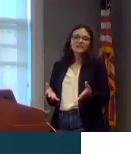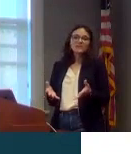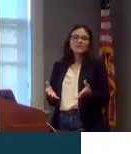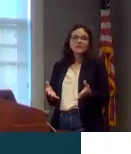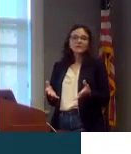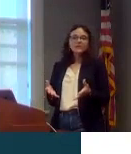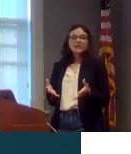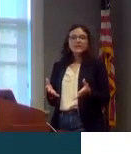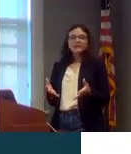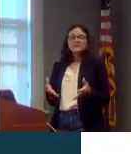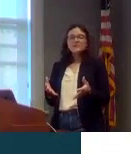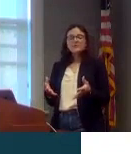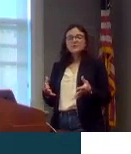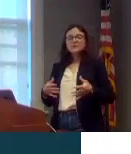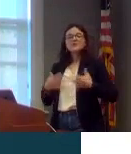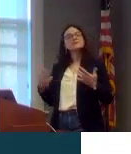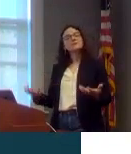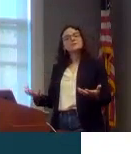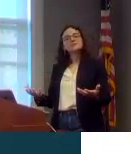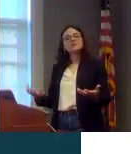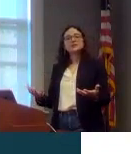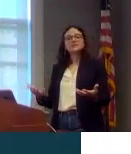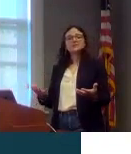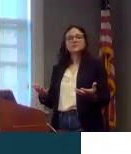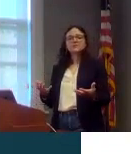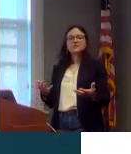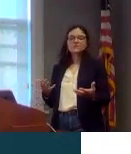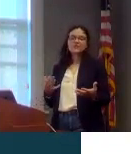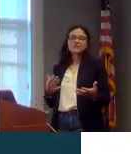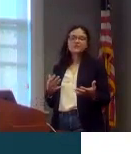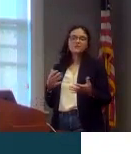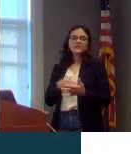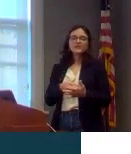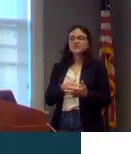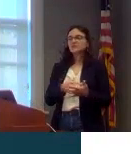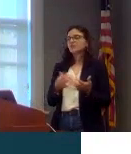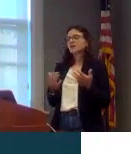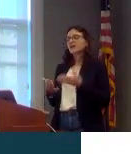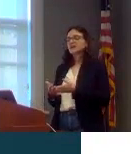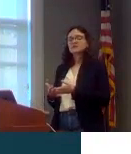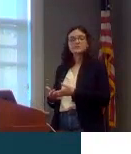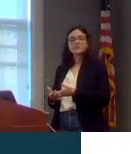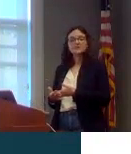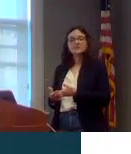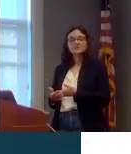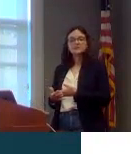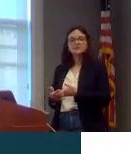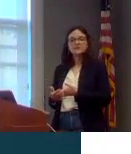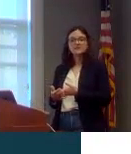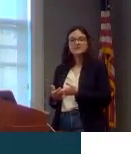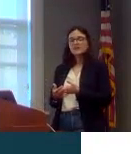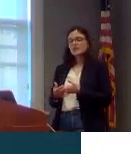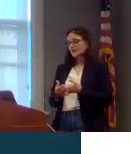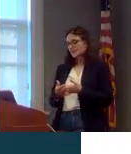at the Syrian war. And most of the work that I focus on has to do with the intersection between transnational crime and cultural